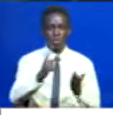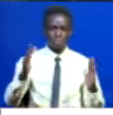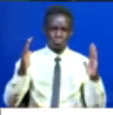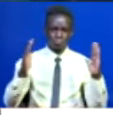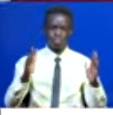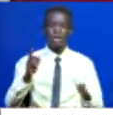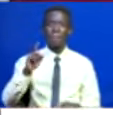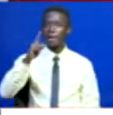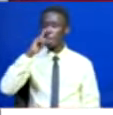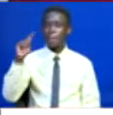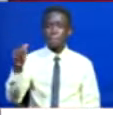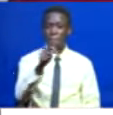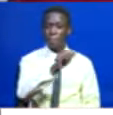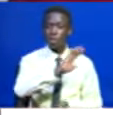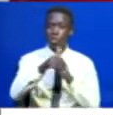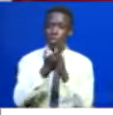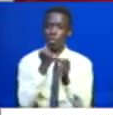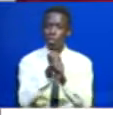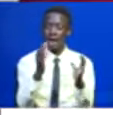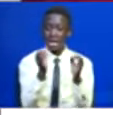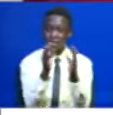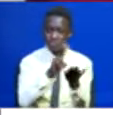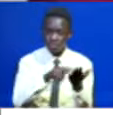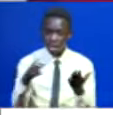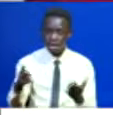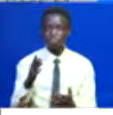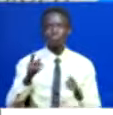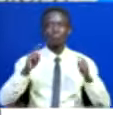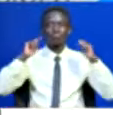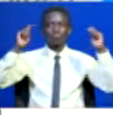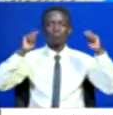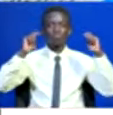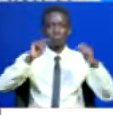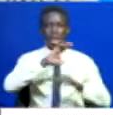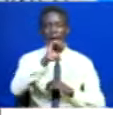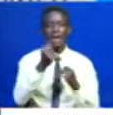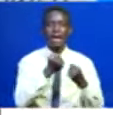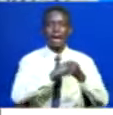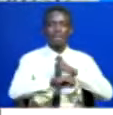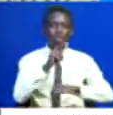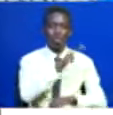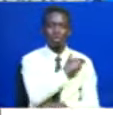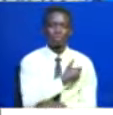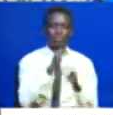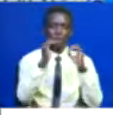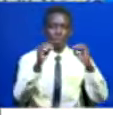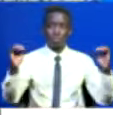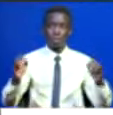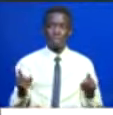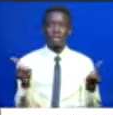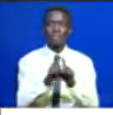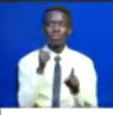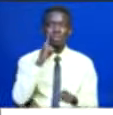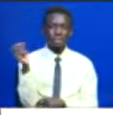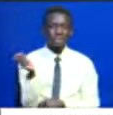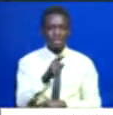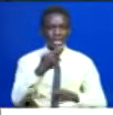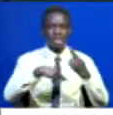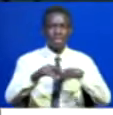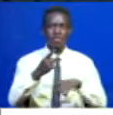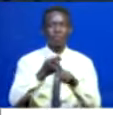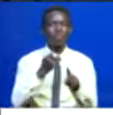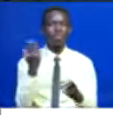to which the workers will paralyze activities at the hospital. Kudengia is also calling for a salary review for the Kenyatta National